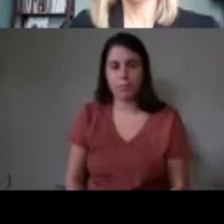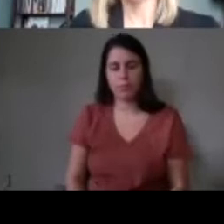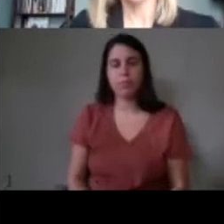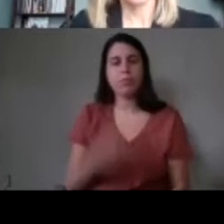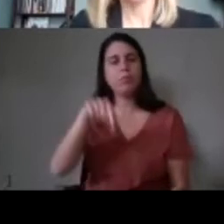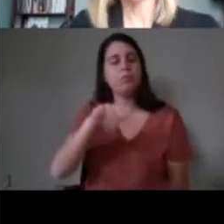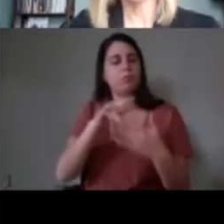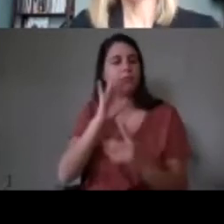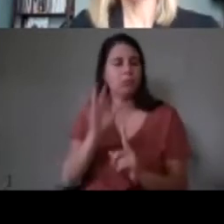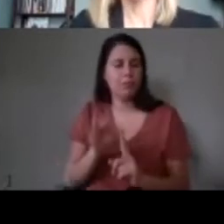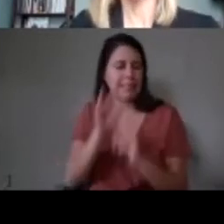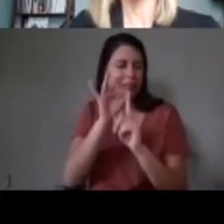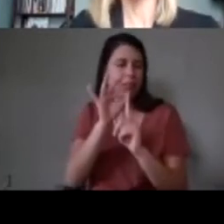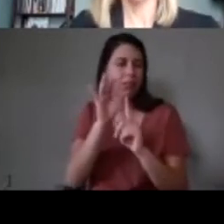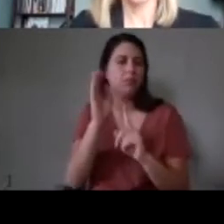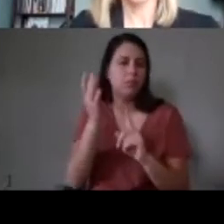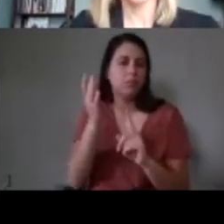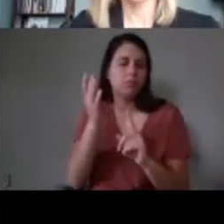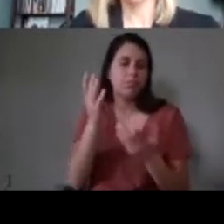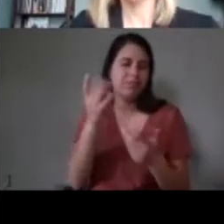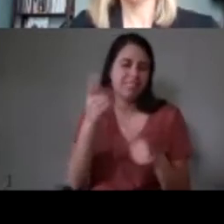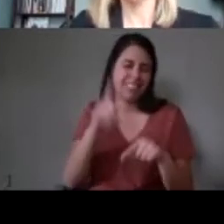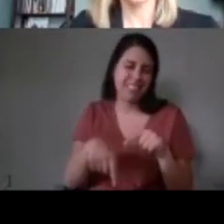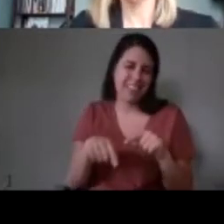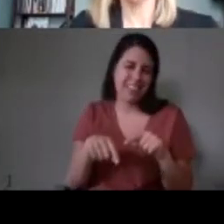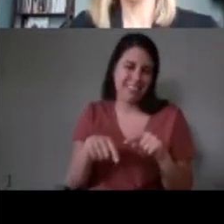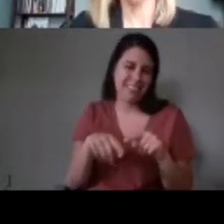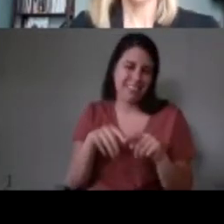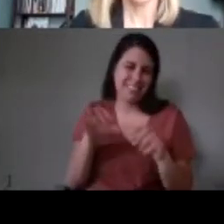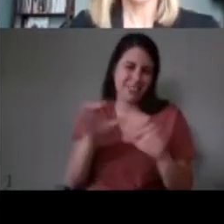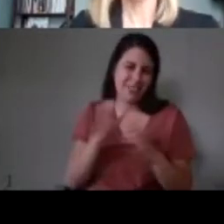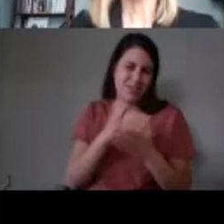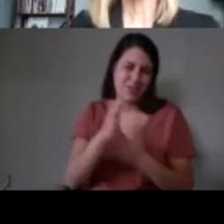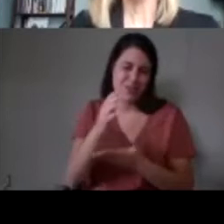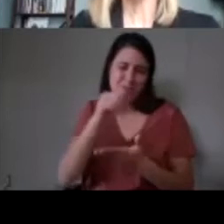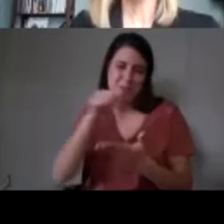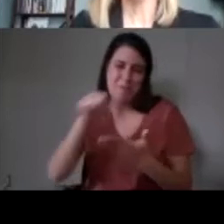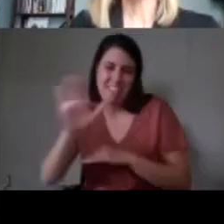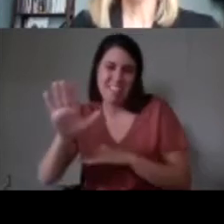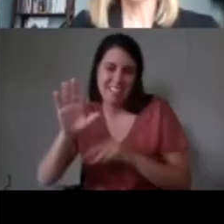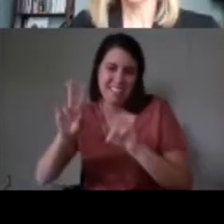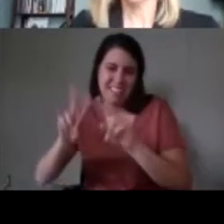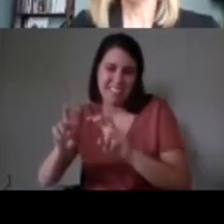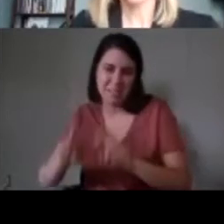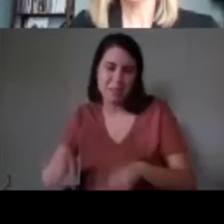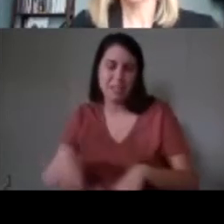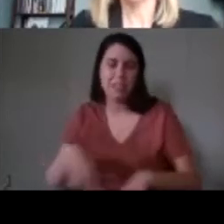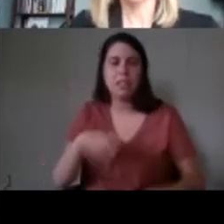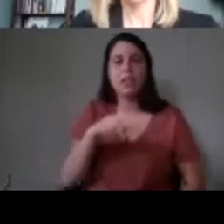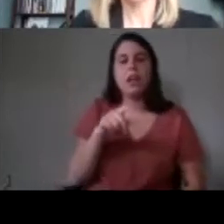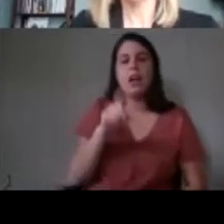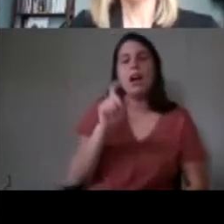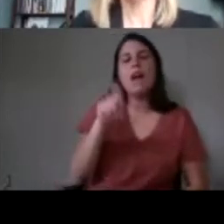study that can't be done certainly through a male assessment was the standardized